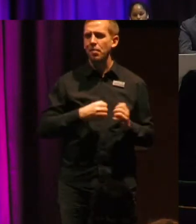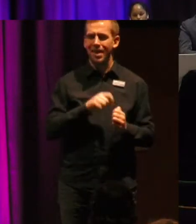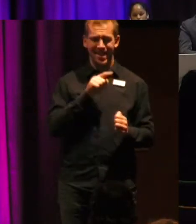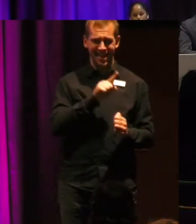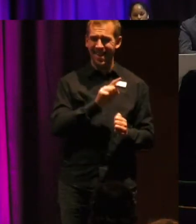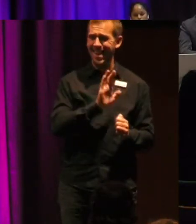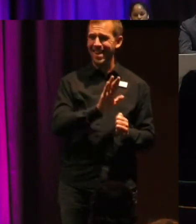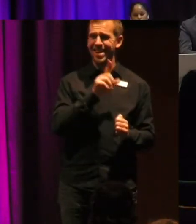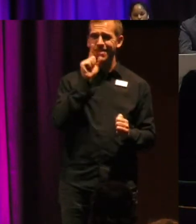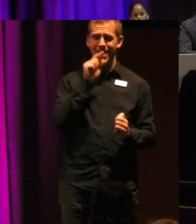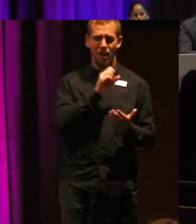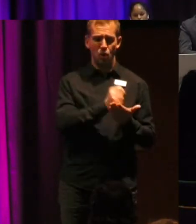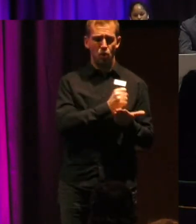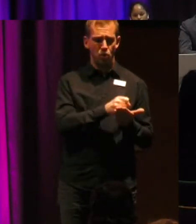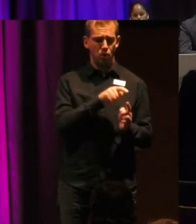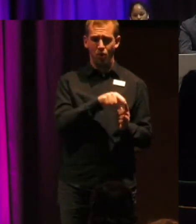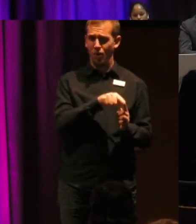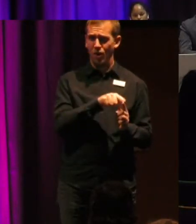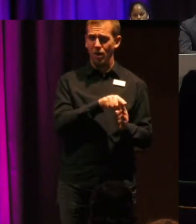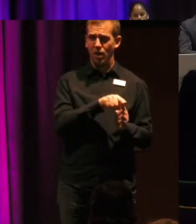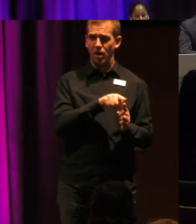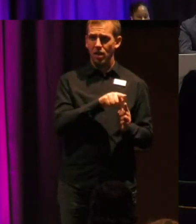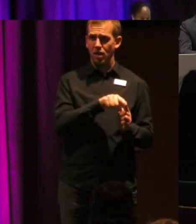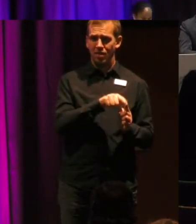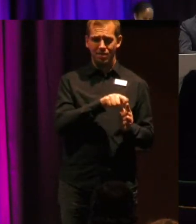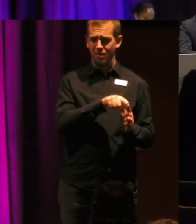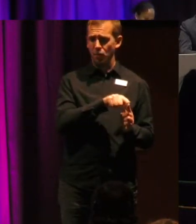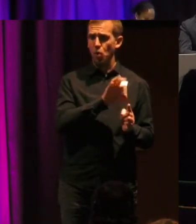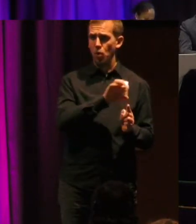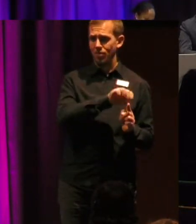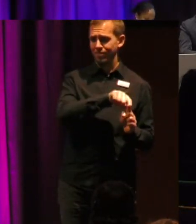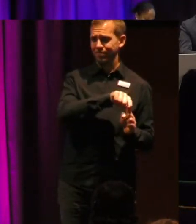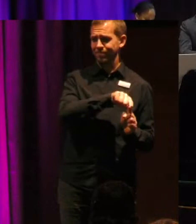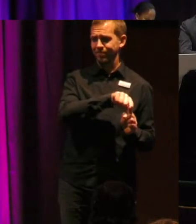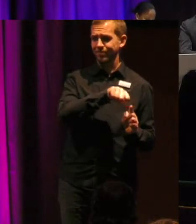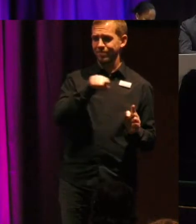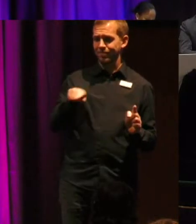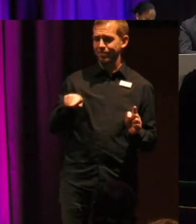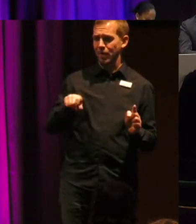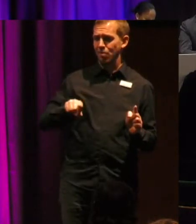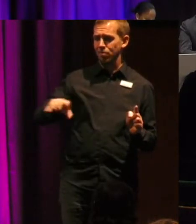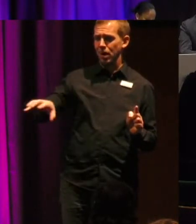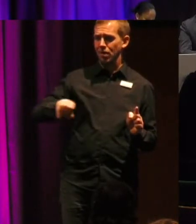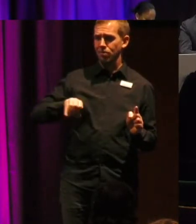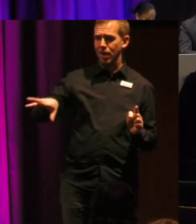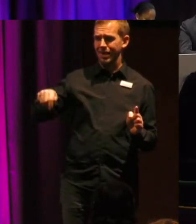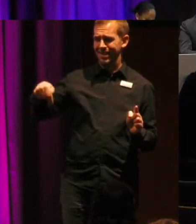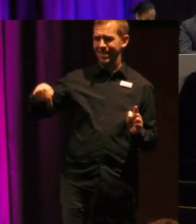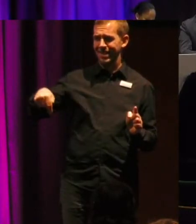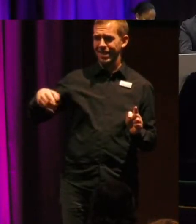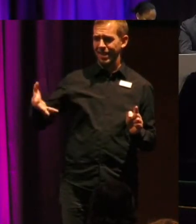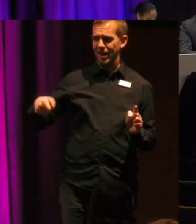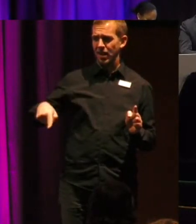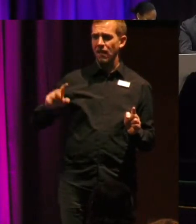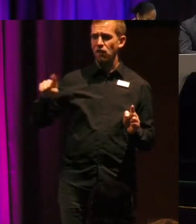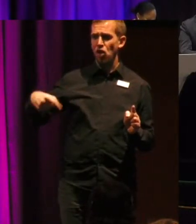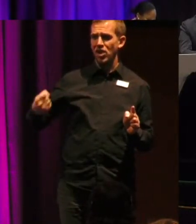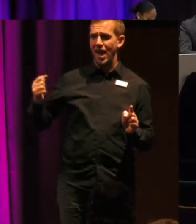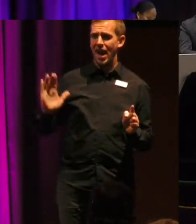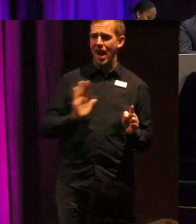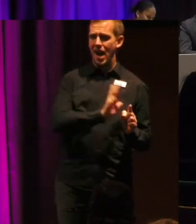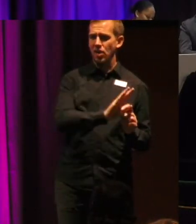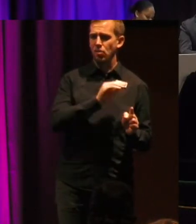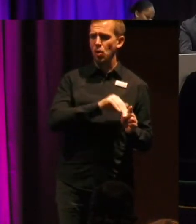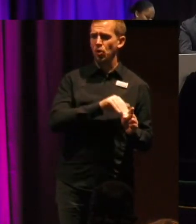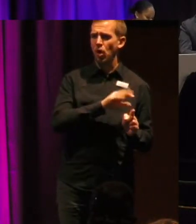that Twitter account then, putting out all of his messages which are then being amplified? Maybe it's a bit